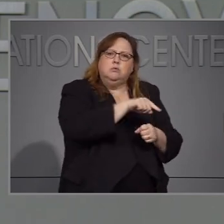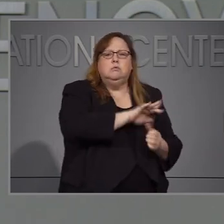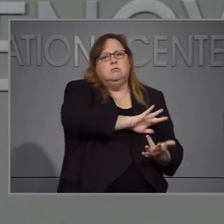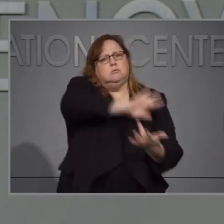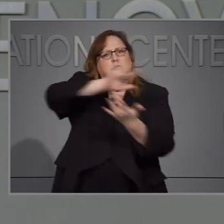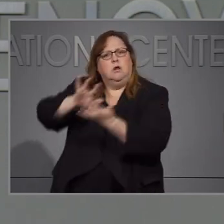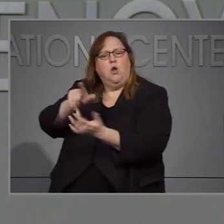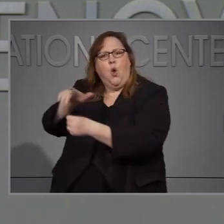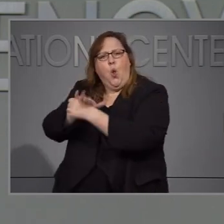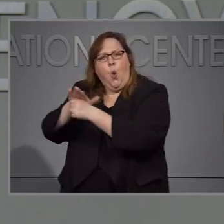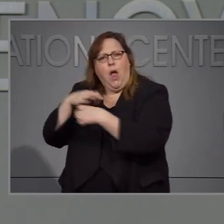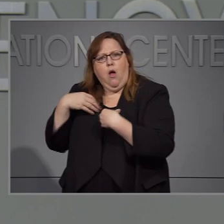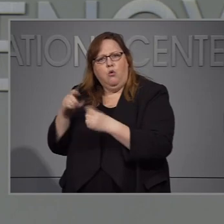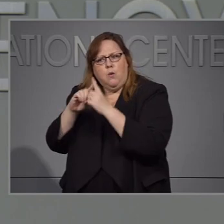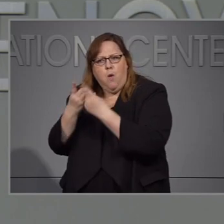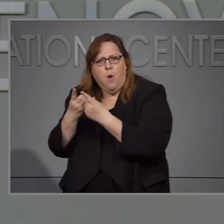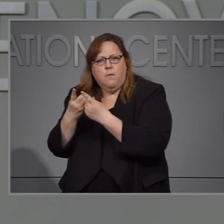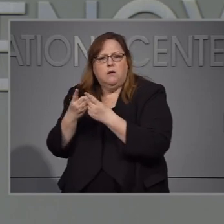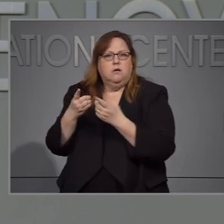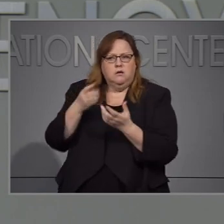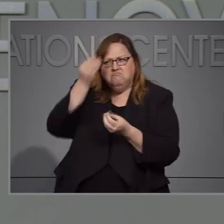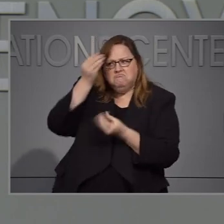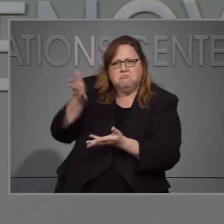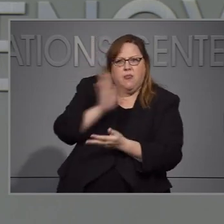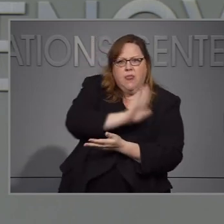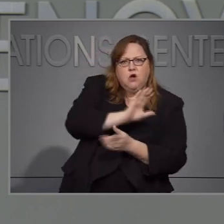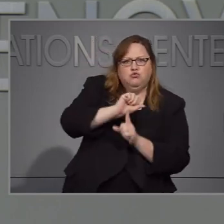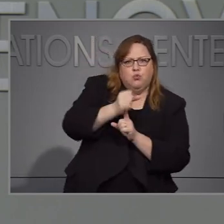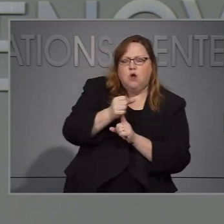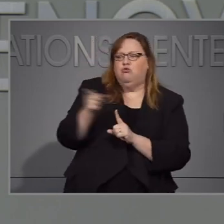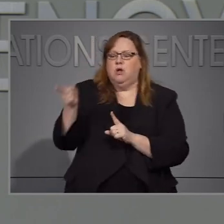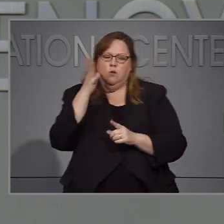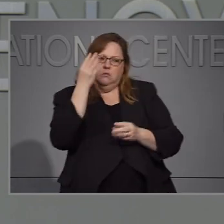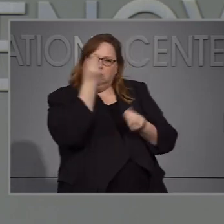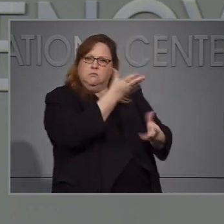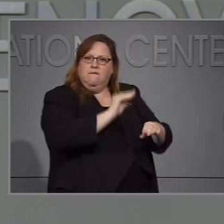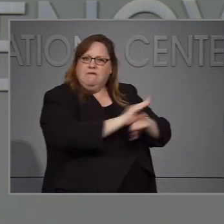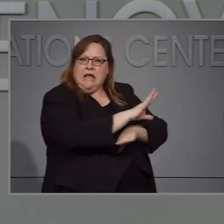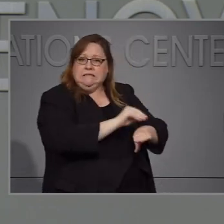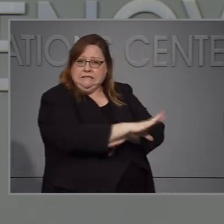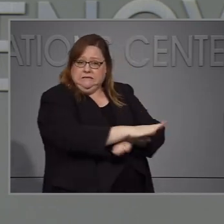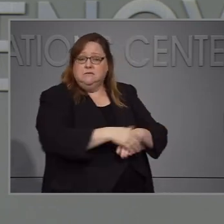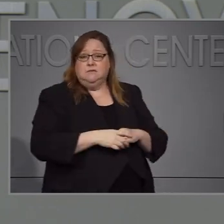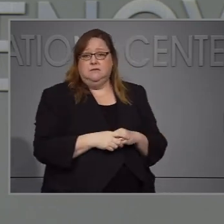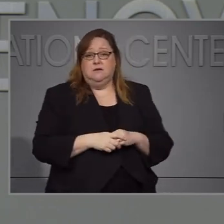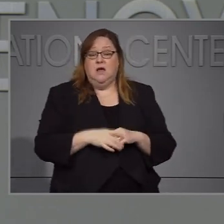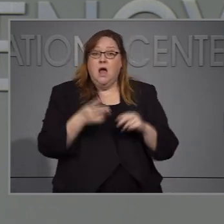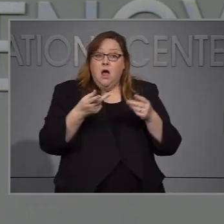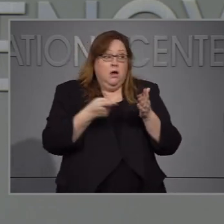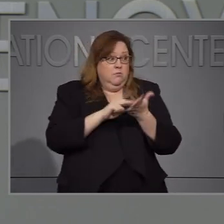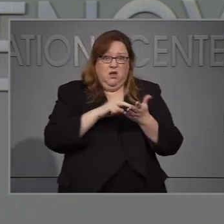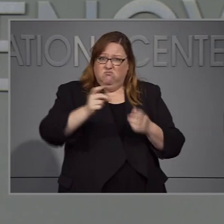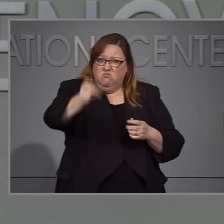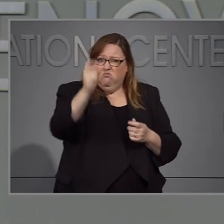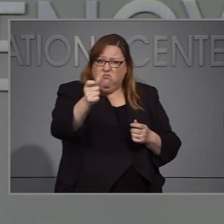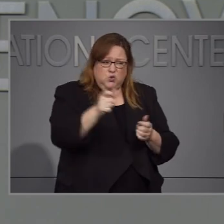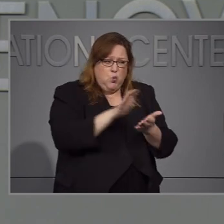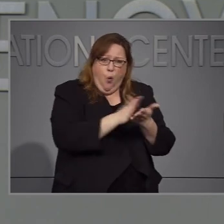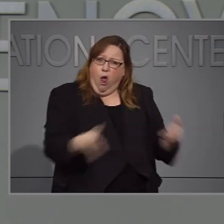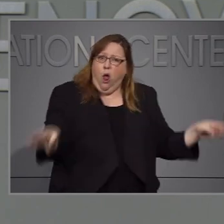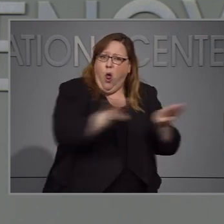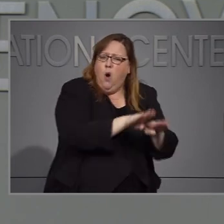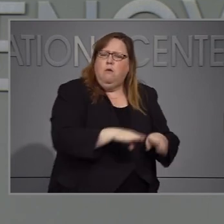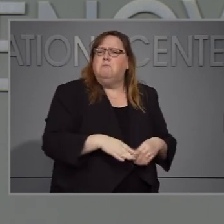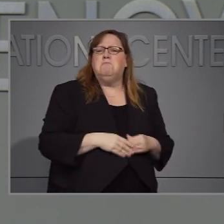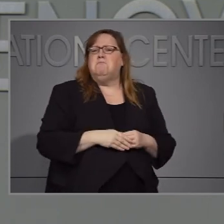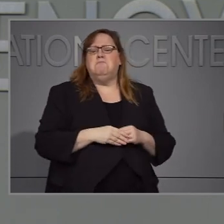health department to tailor that situation. It doesn't mean immediately that a school needs to close. They may want to go beyond